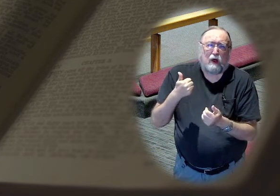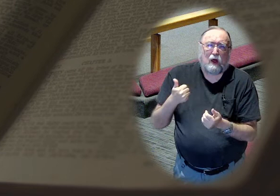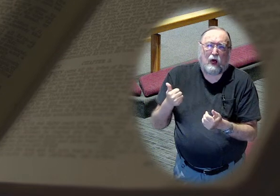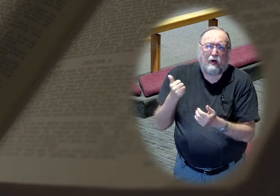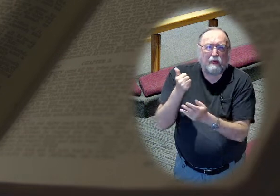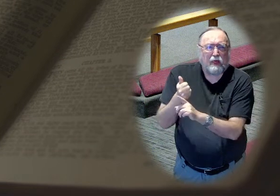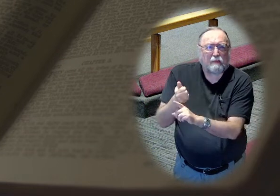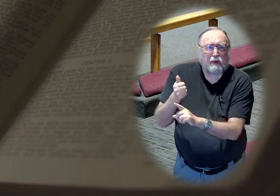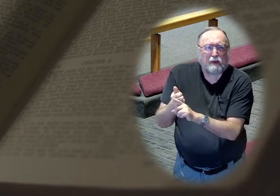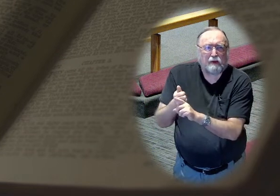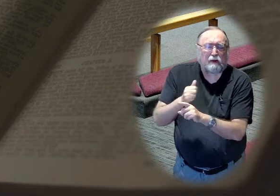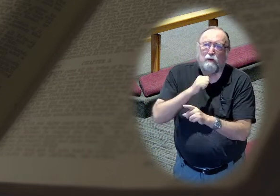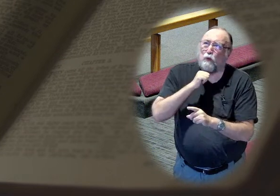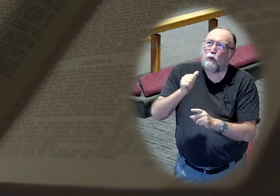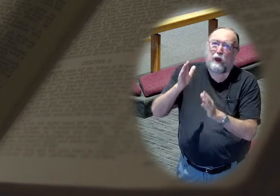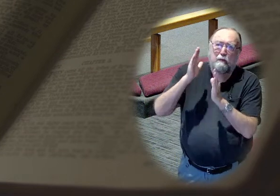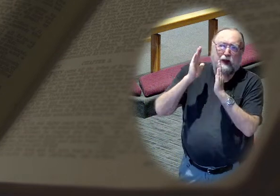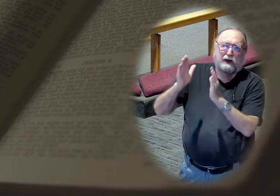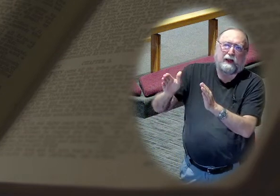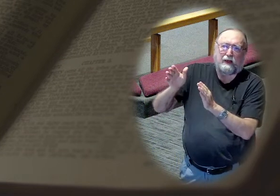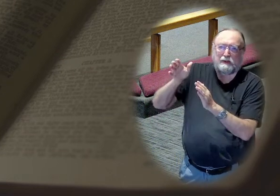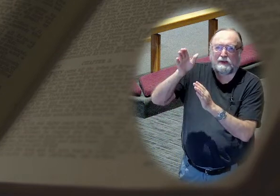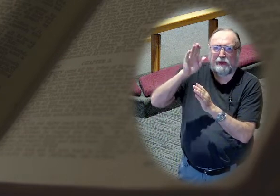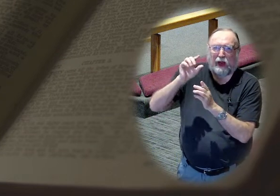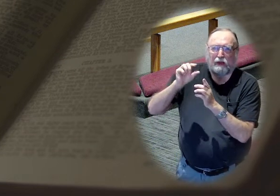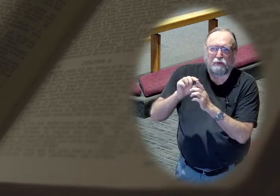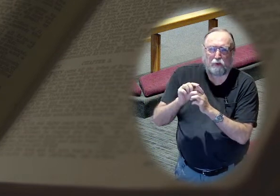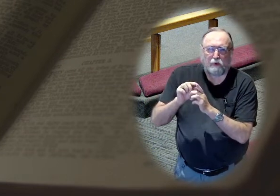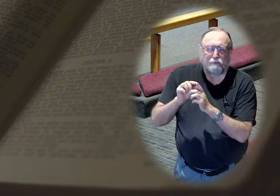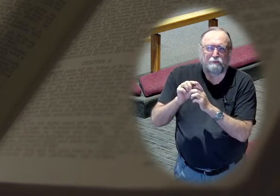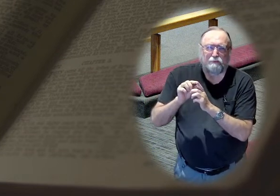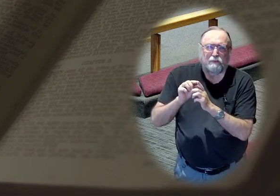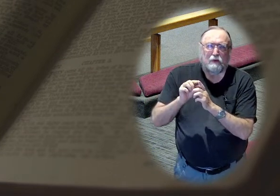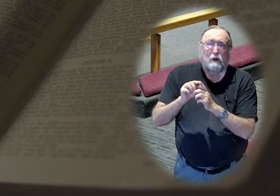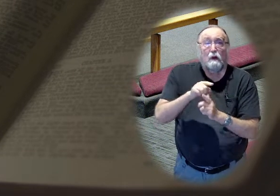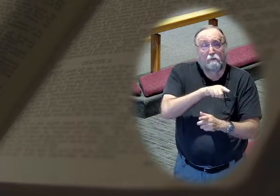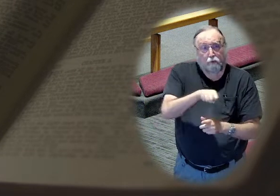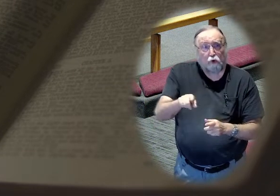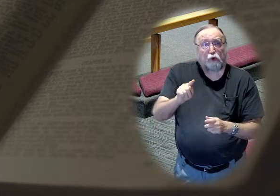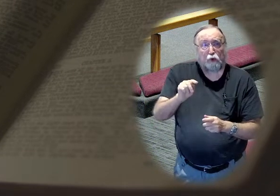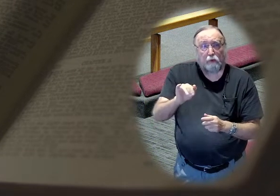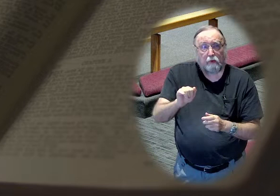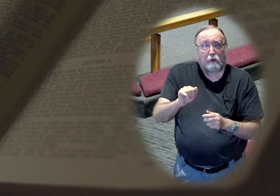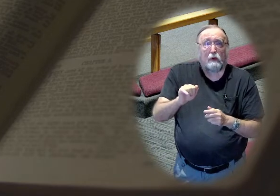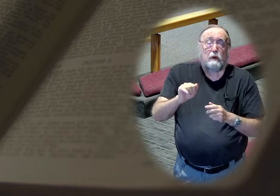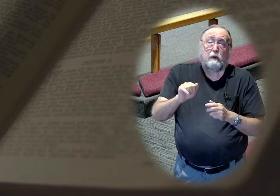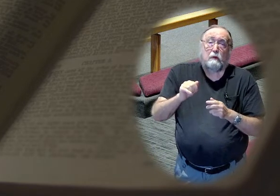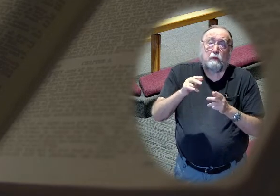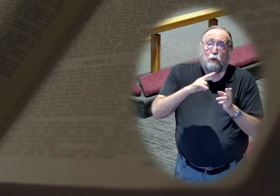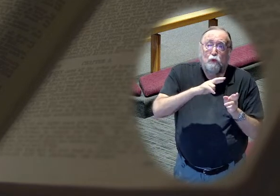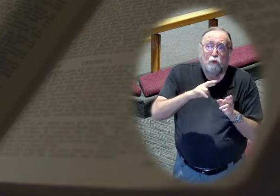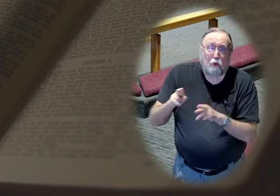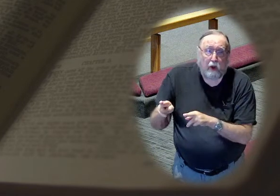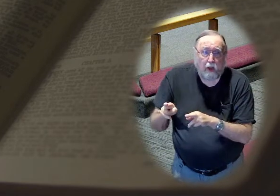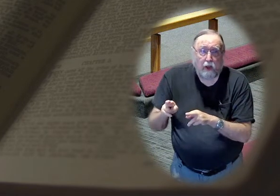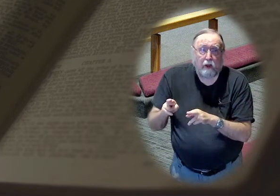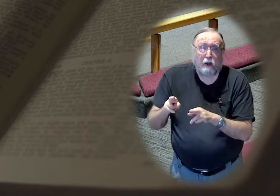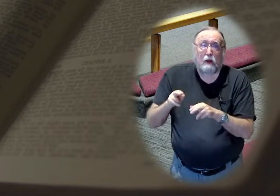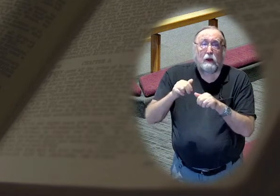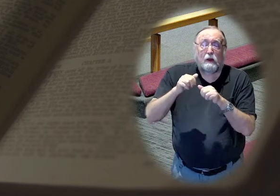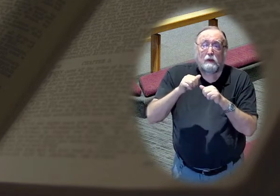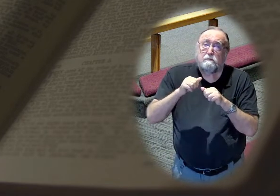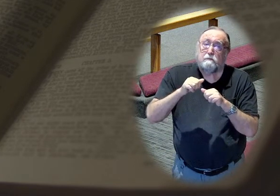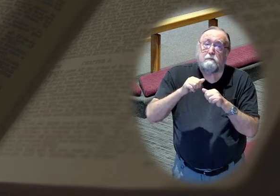from listening to the truth and wander off into myths. As for you, always be sober-minded, endure